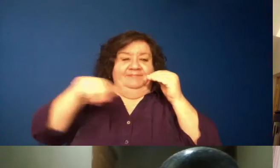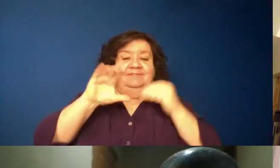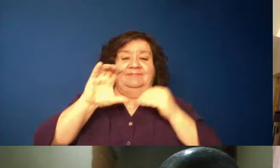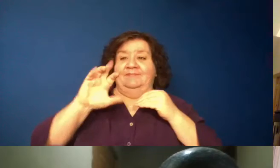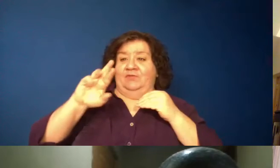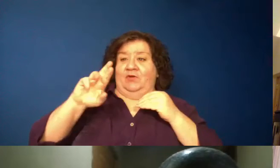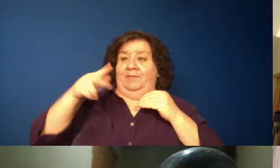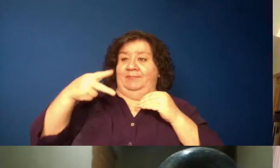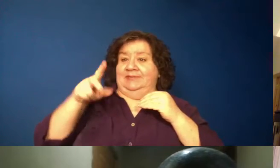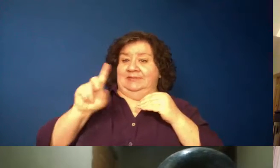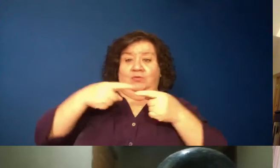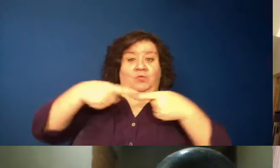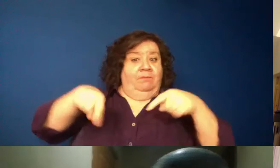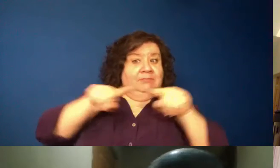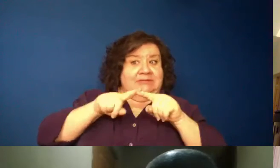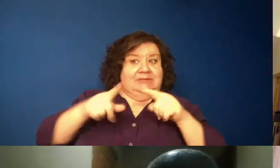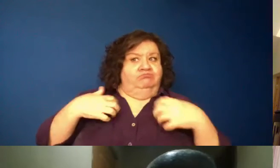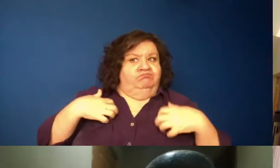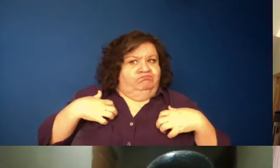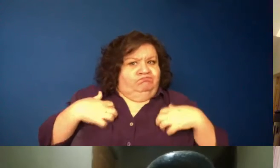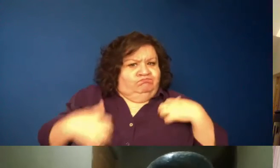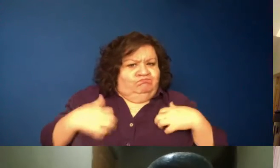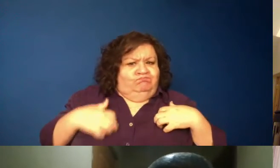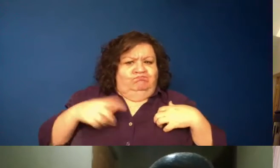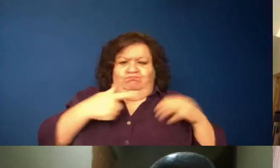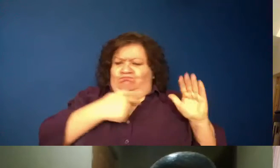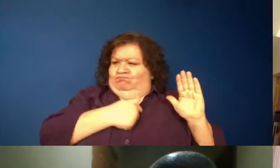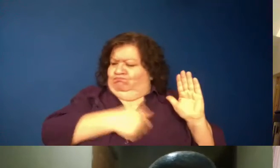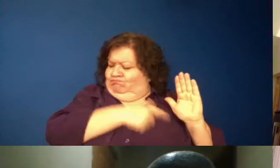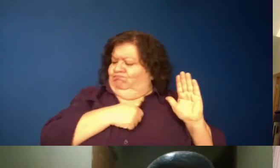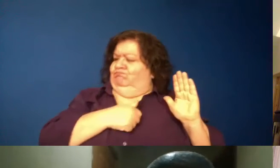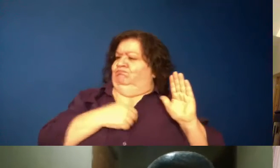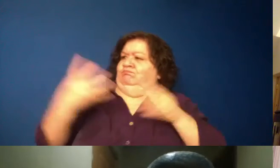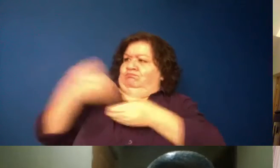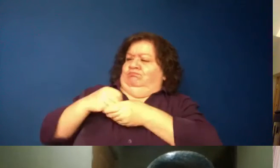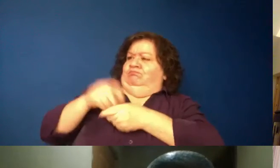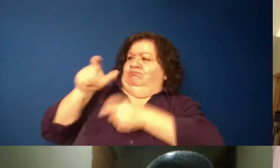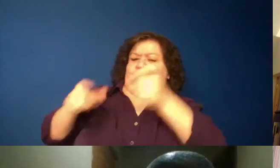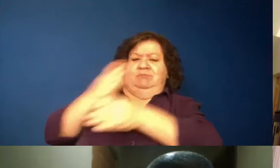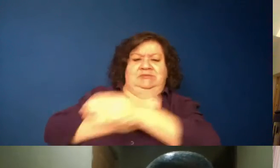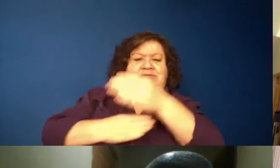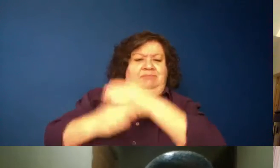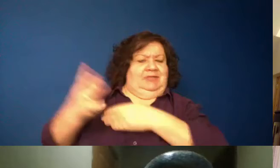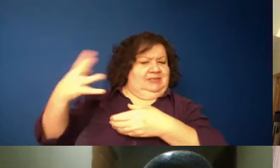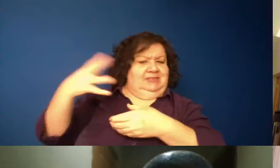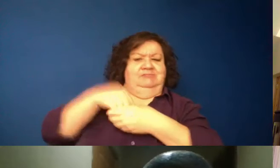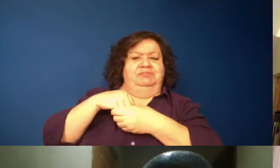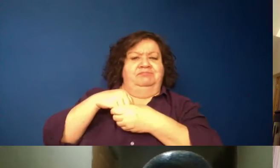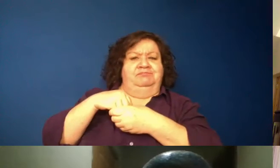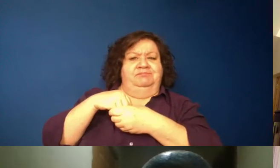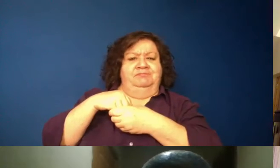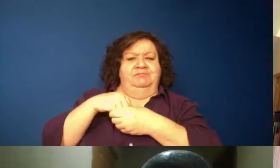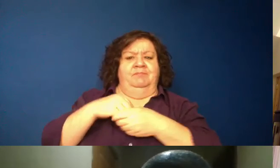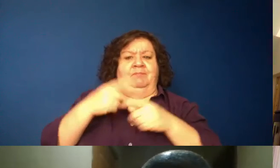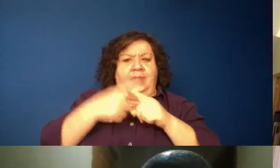to the inclusion of persons with disabilities and hearing our views. And of course, this is not new information, but